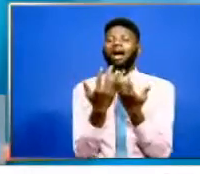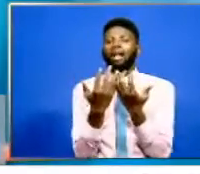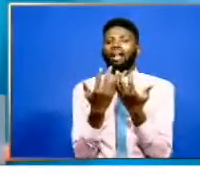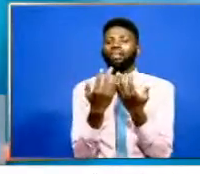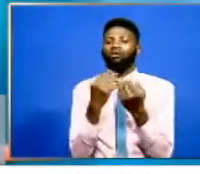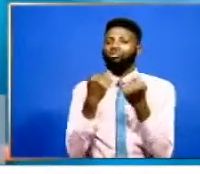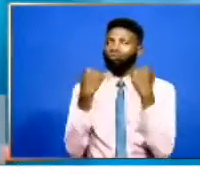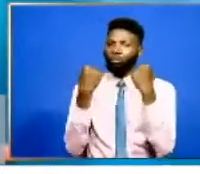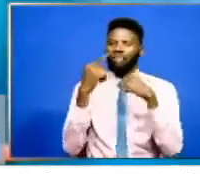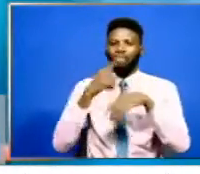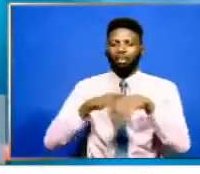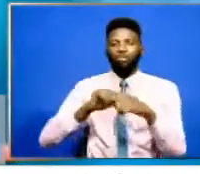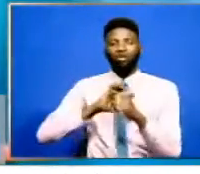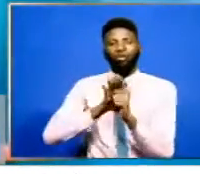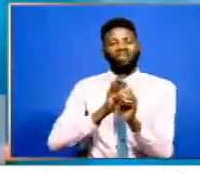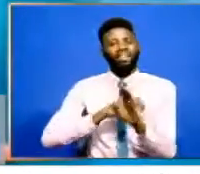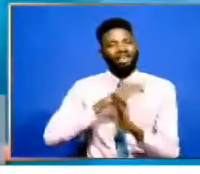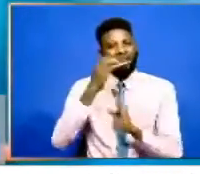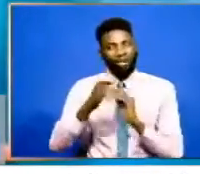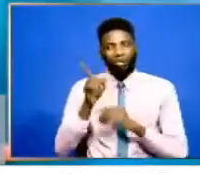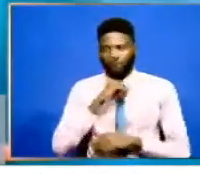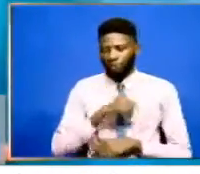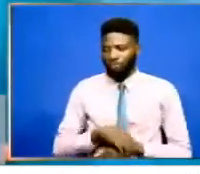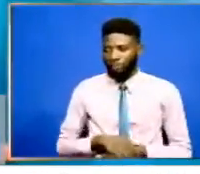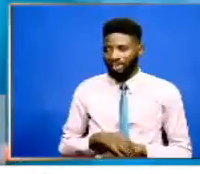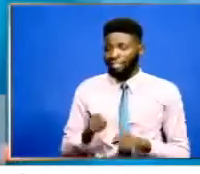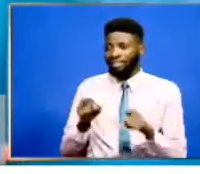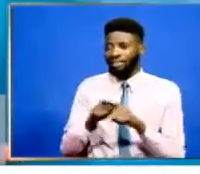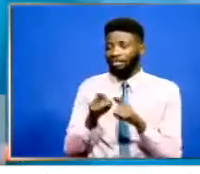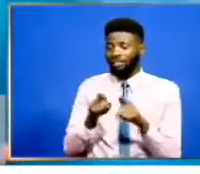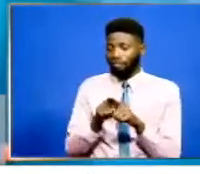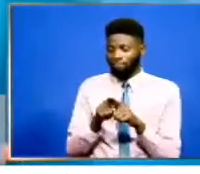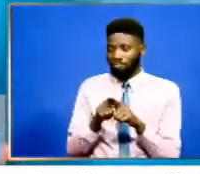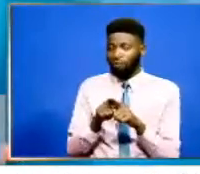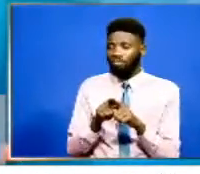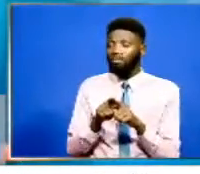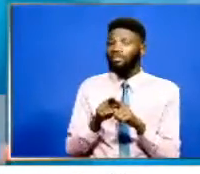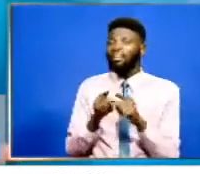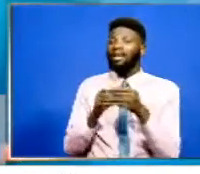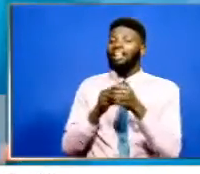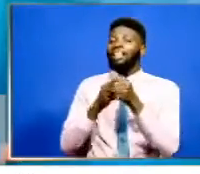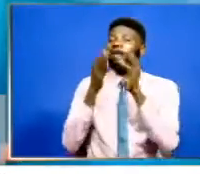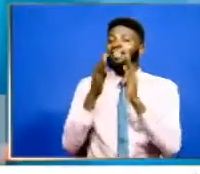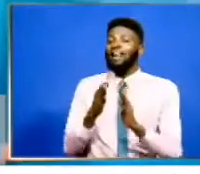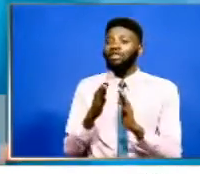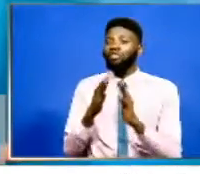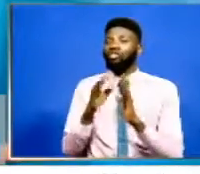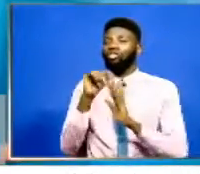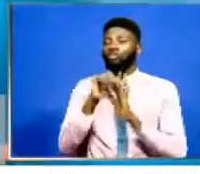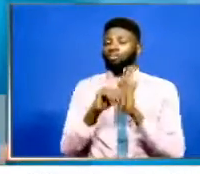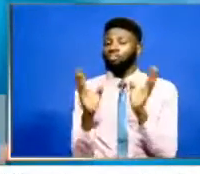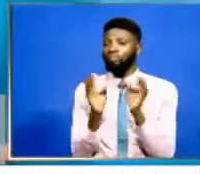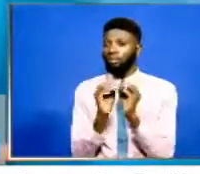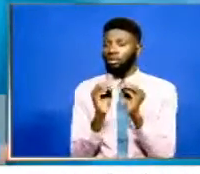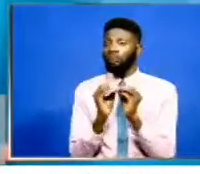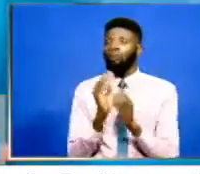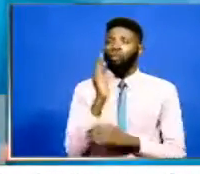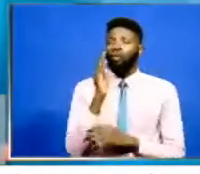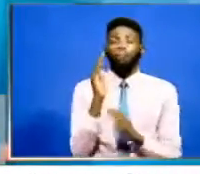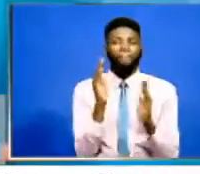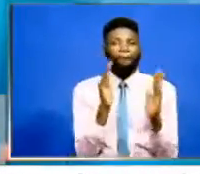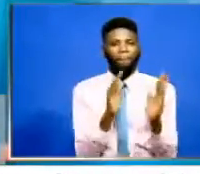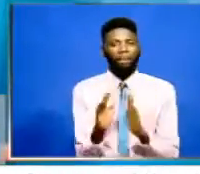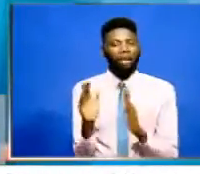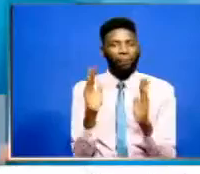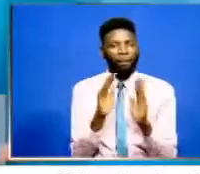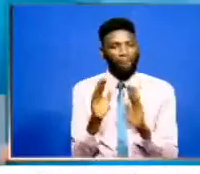Finally, this a leadership dialogue will also be organized to really